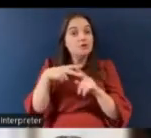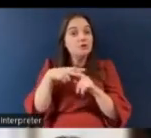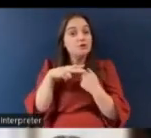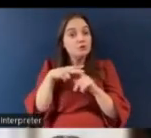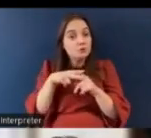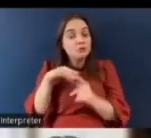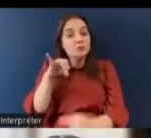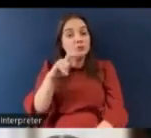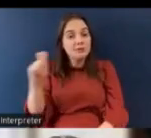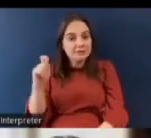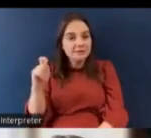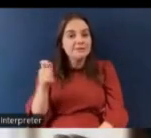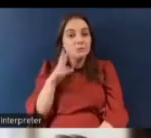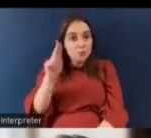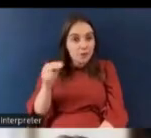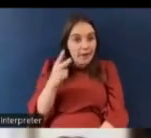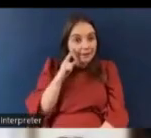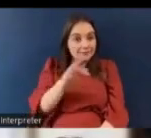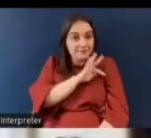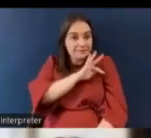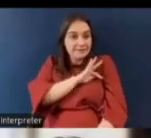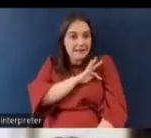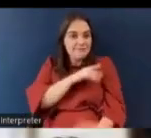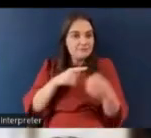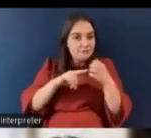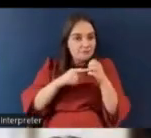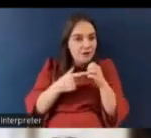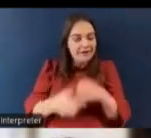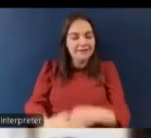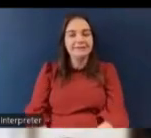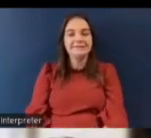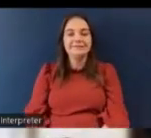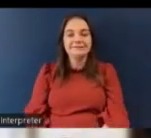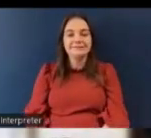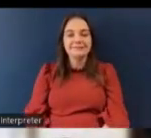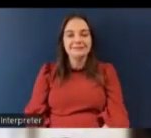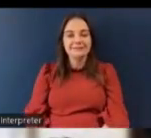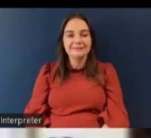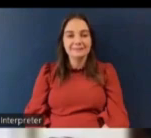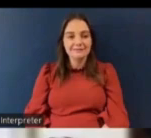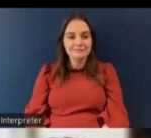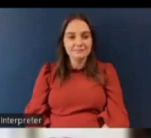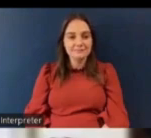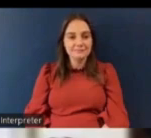get to try out yourself. So if you can go to the next slide, please.